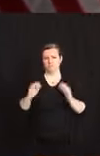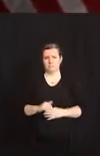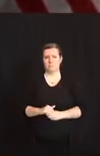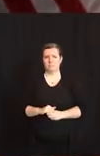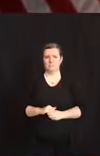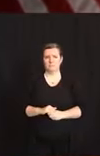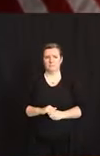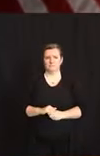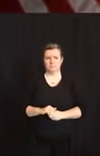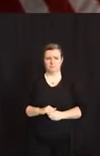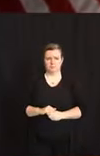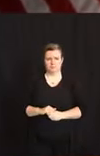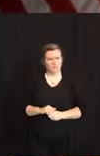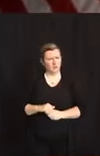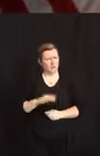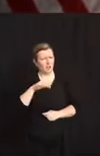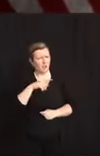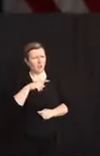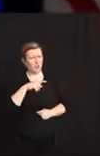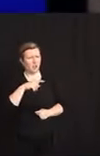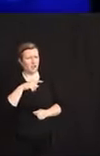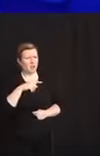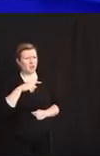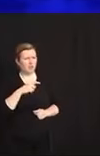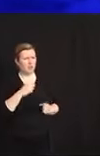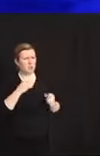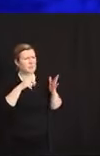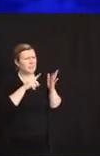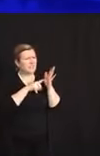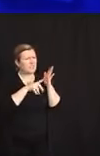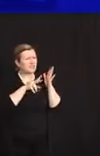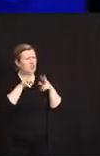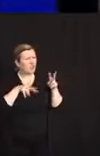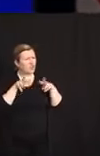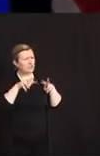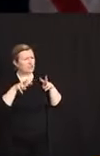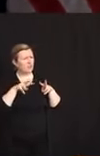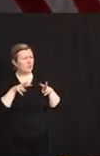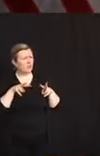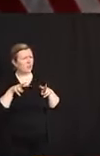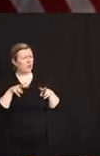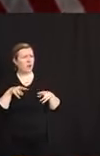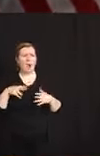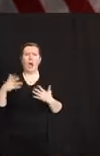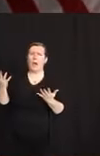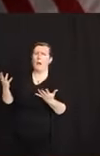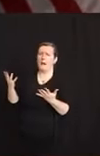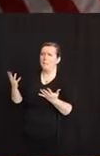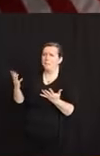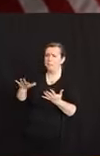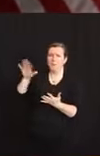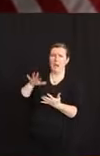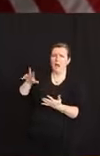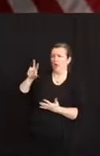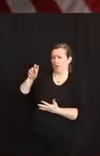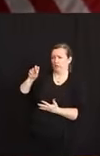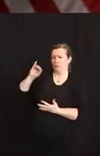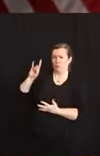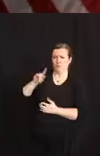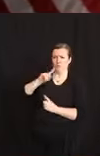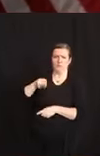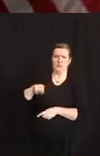30? 21 plus 11. 32. 32. Okay, since the end of last week. Yeah. Thank